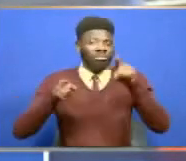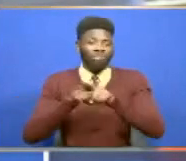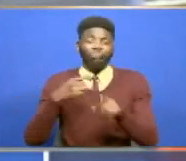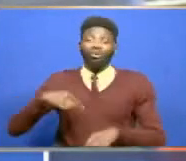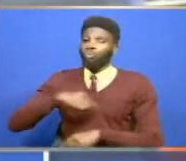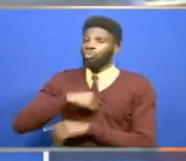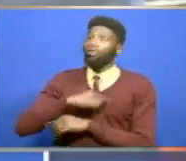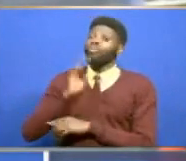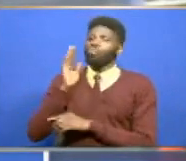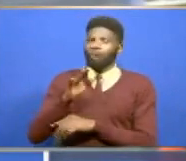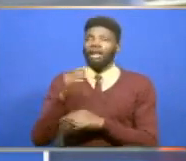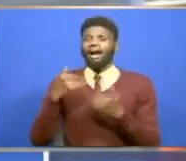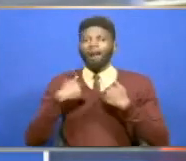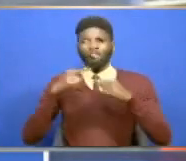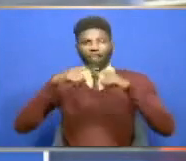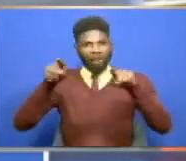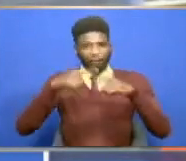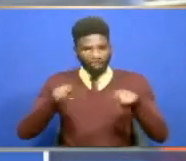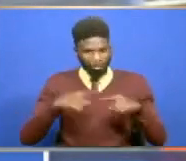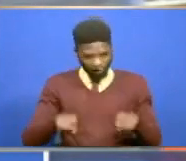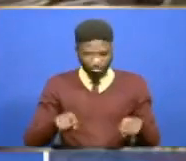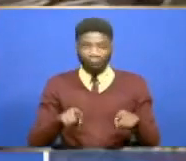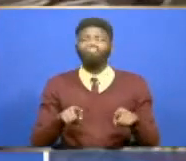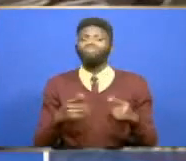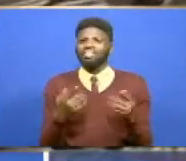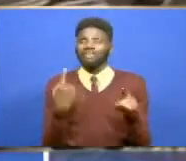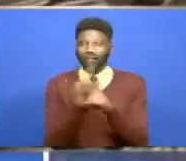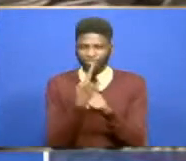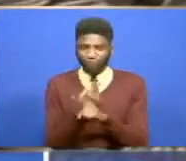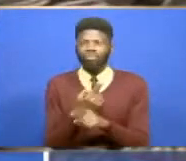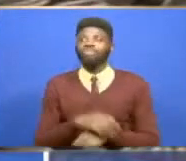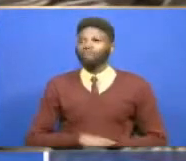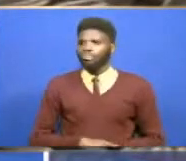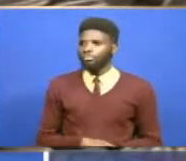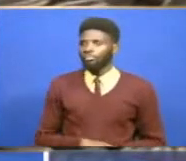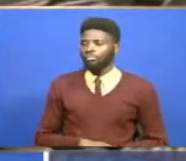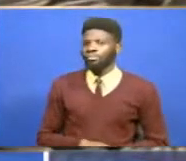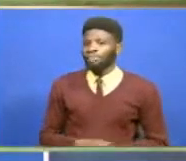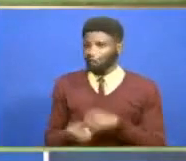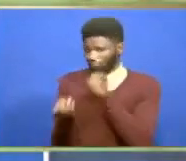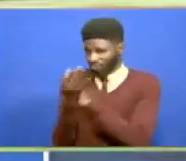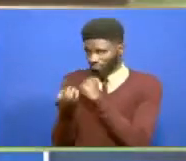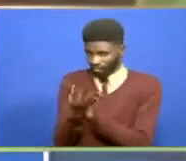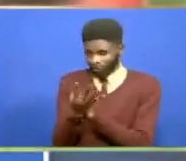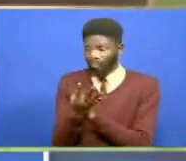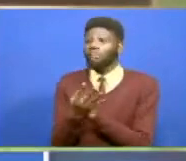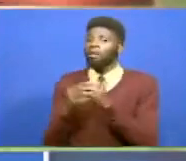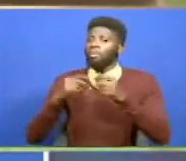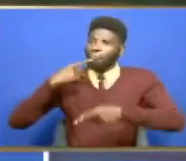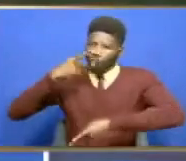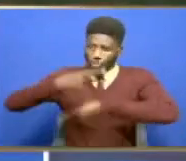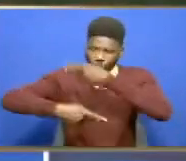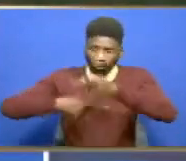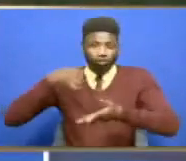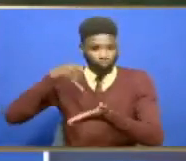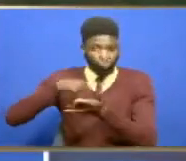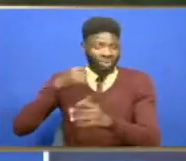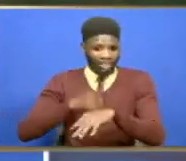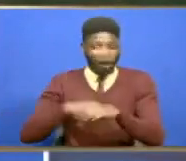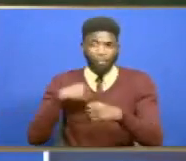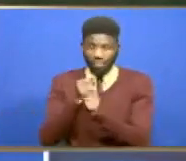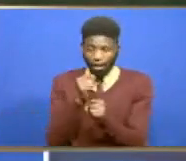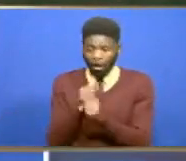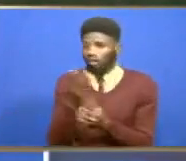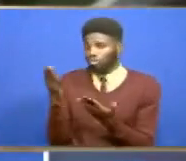will diversify into feed production. He explains the extensive process involved in processing